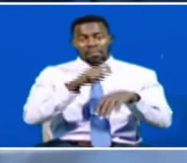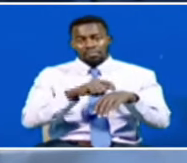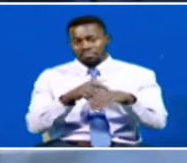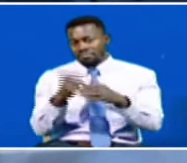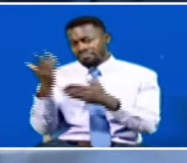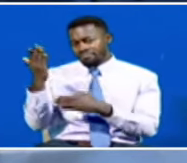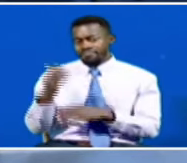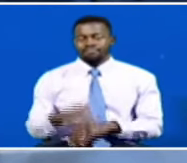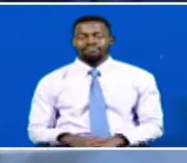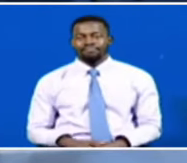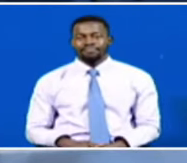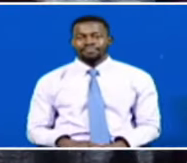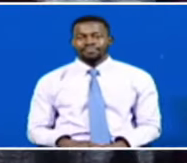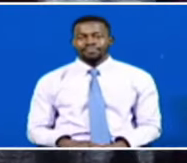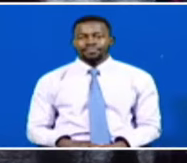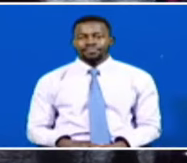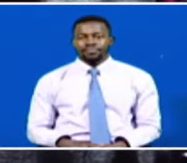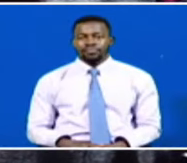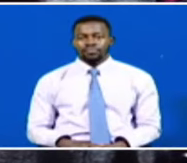details.